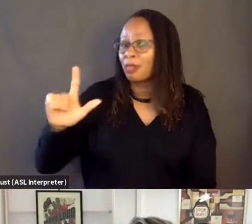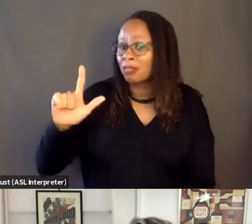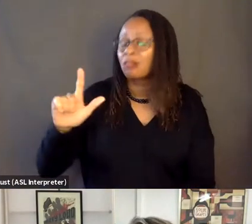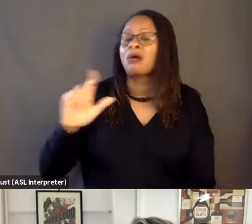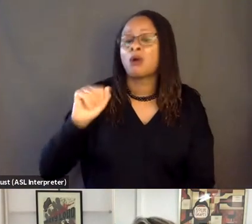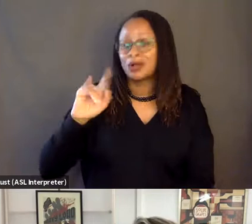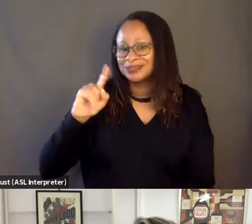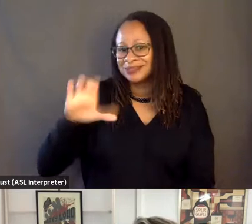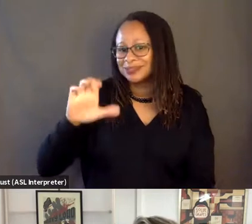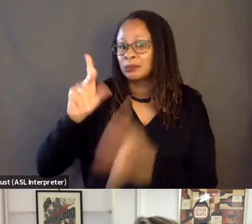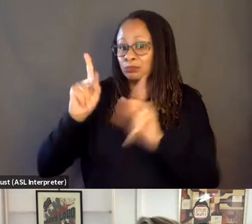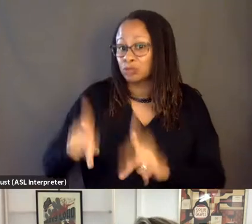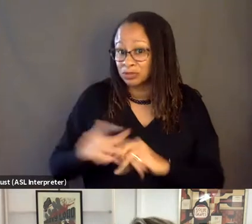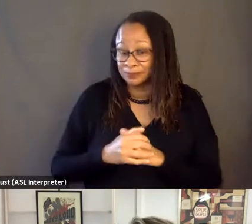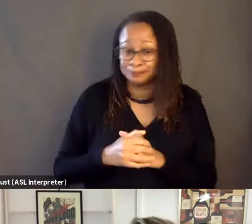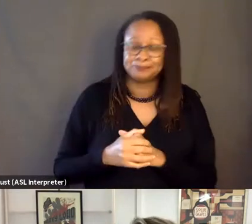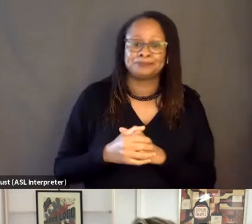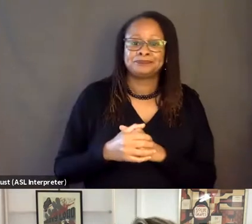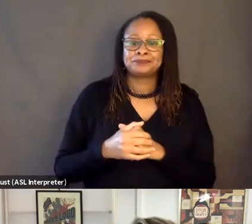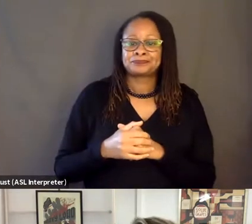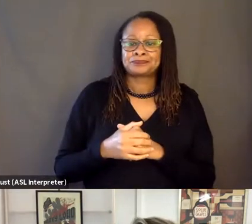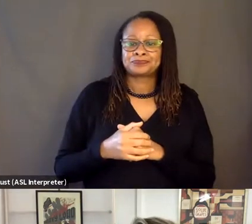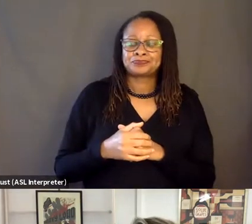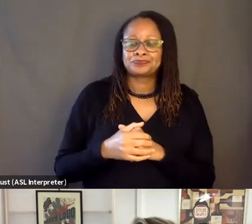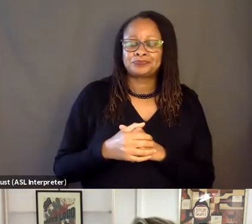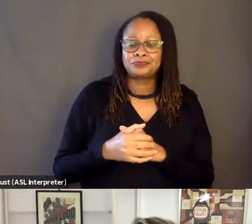autistic person's brain.